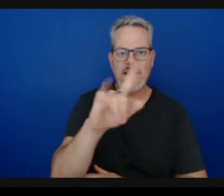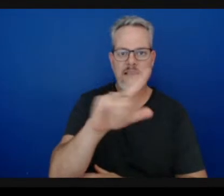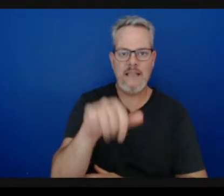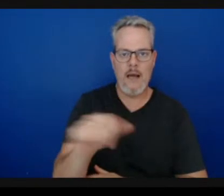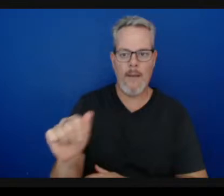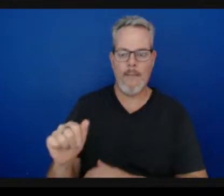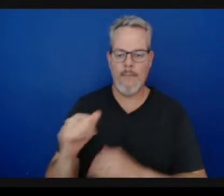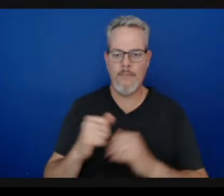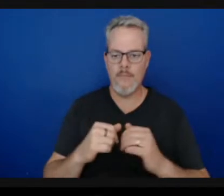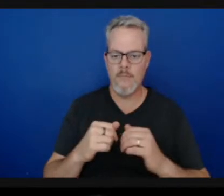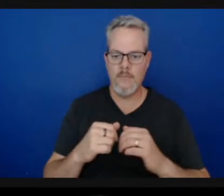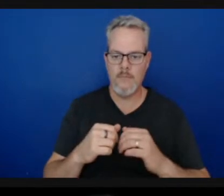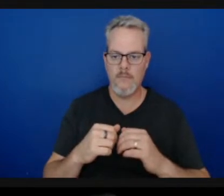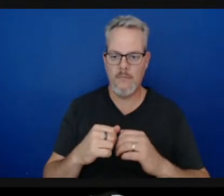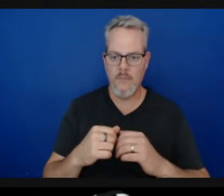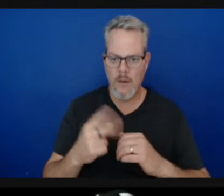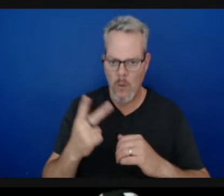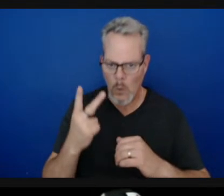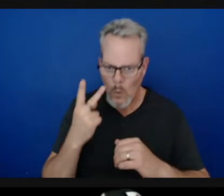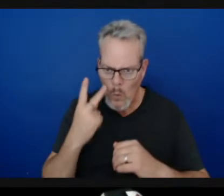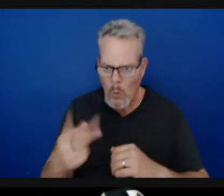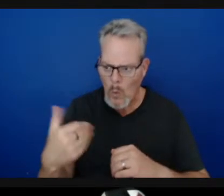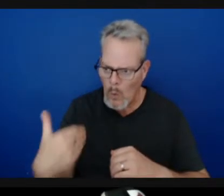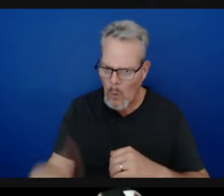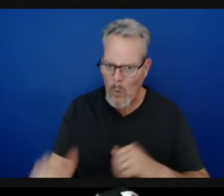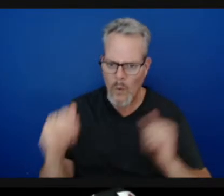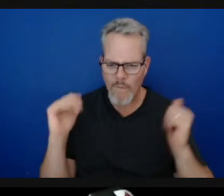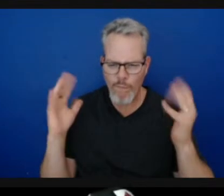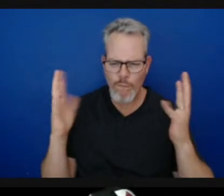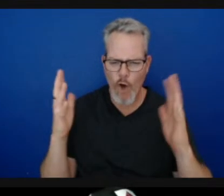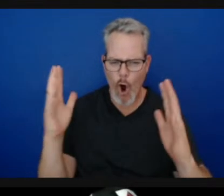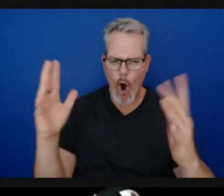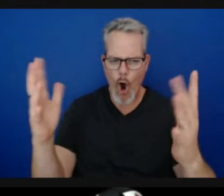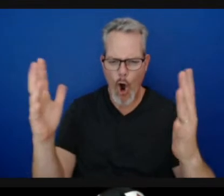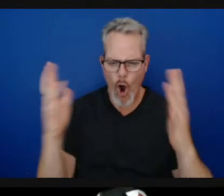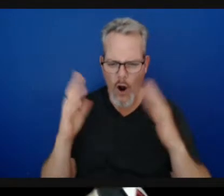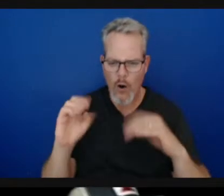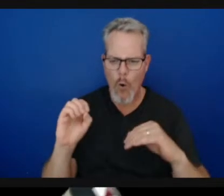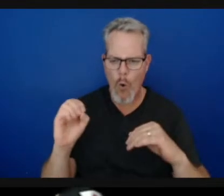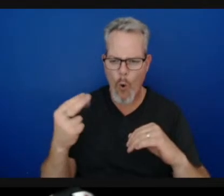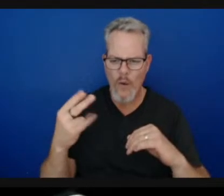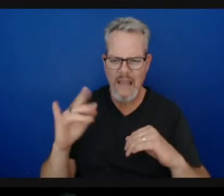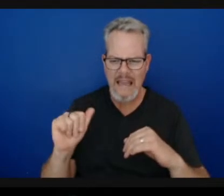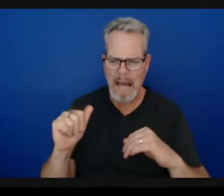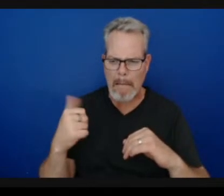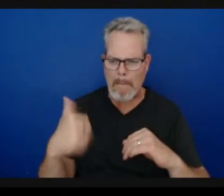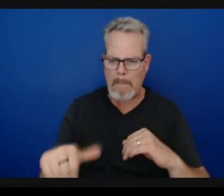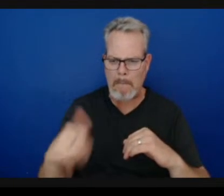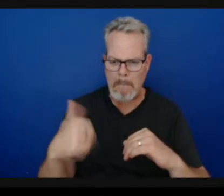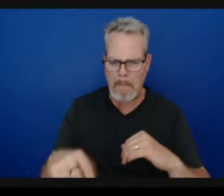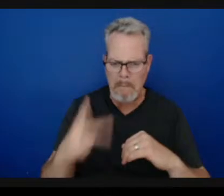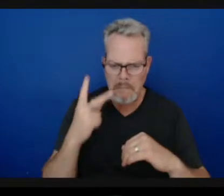like, wow, that's an ohia forest. That wasn't on Pohuiki Road like that. Right.